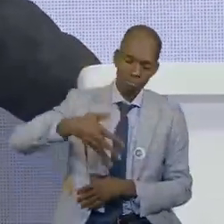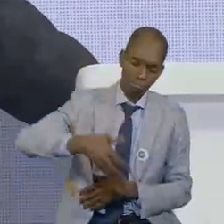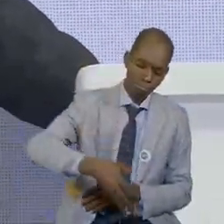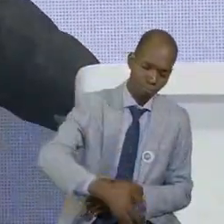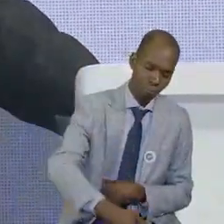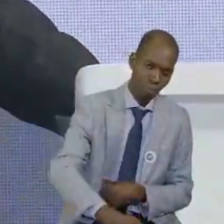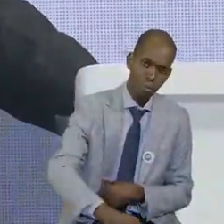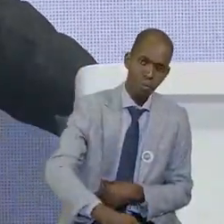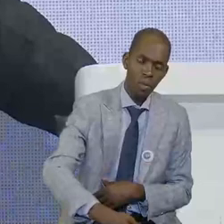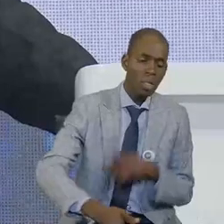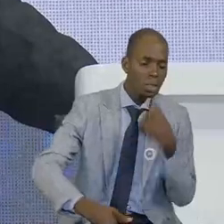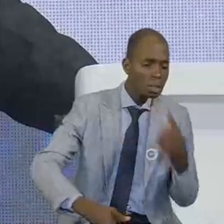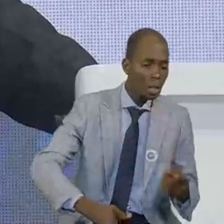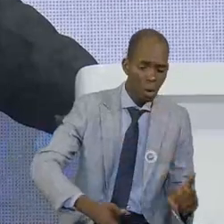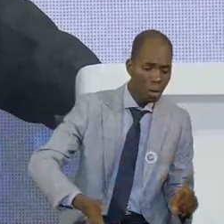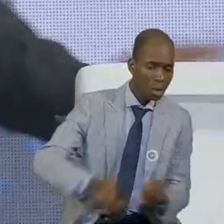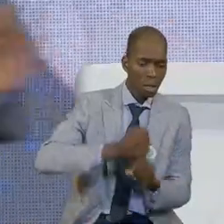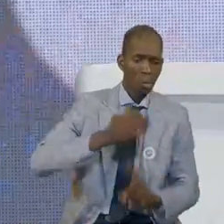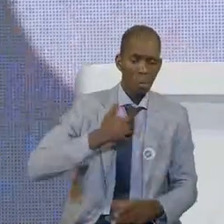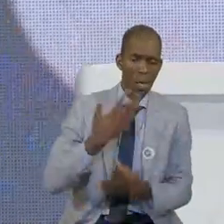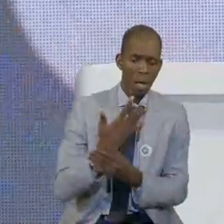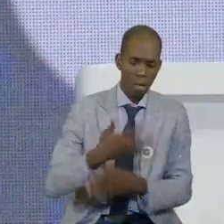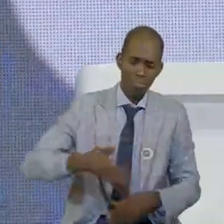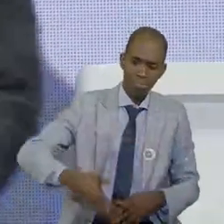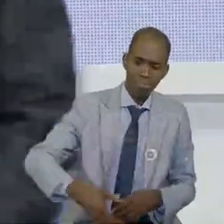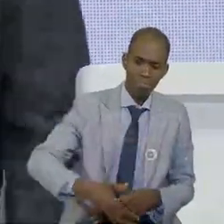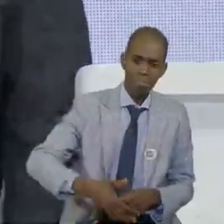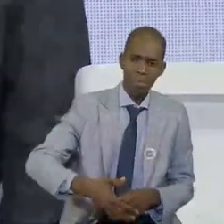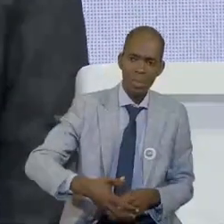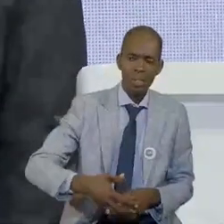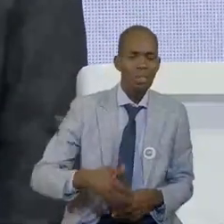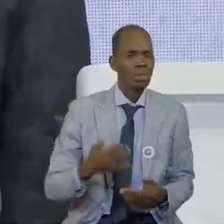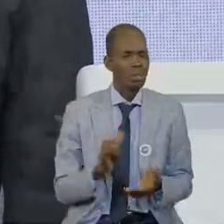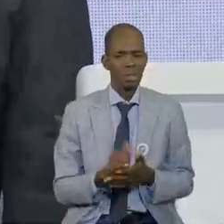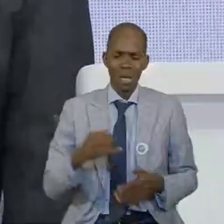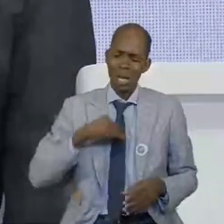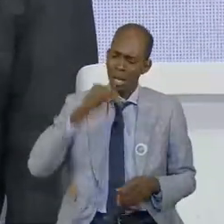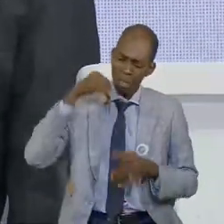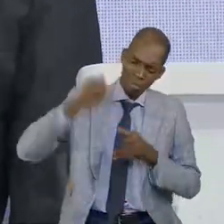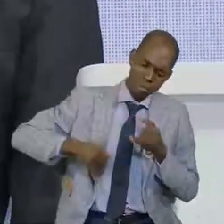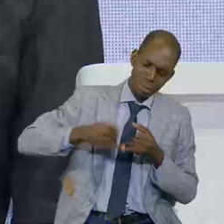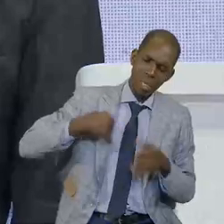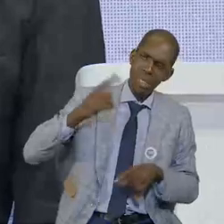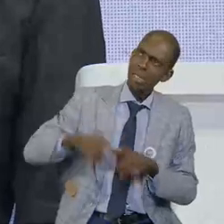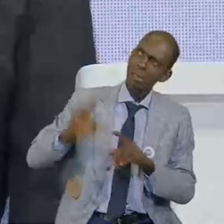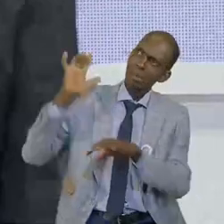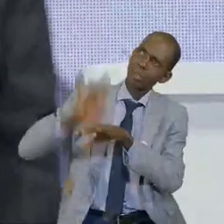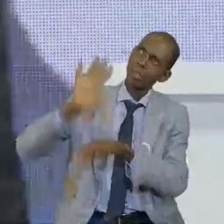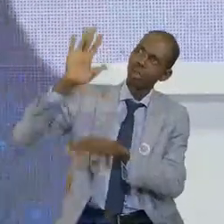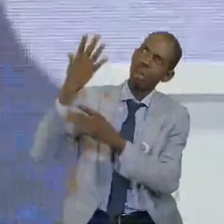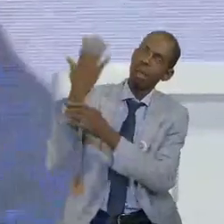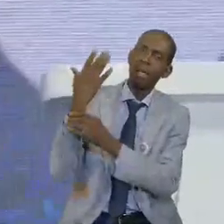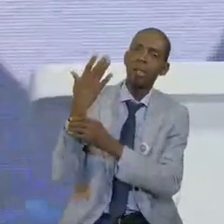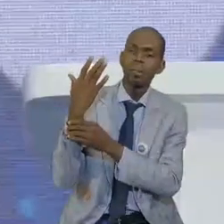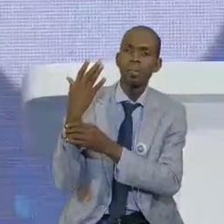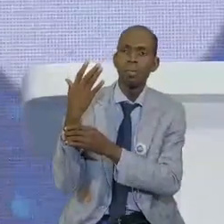shouts, hold my hand, et il crie, tiens ma main, I am in the bottom, my hand cannot reach your hand, je suis au fond, ma main peut pas atteindre